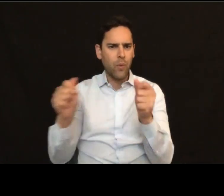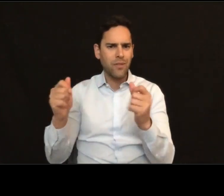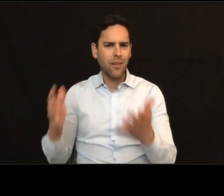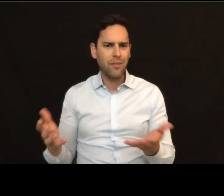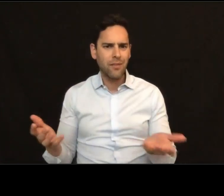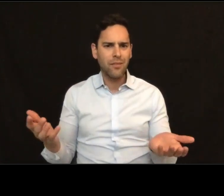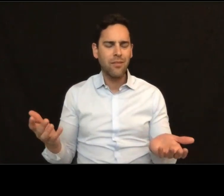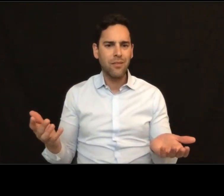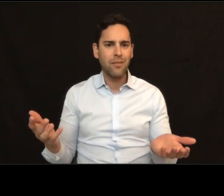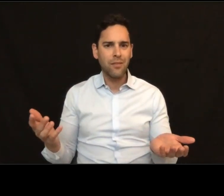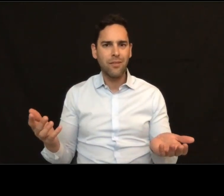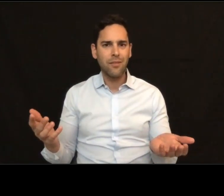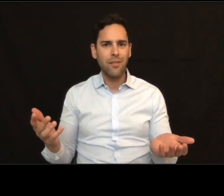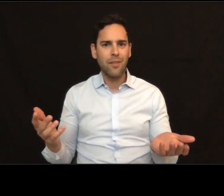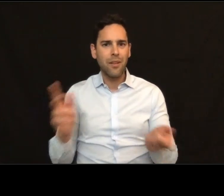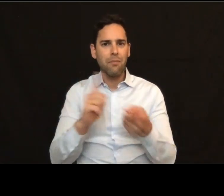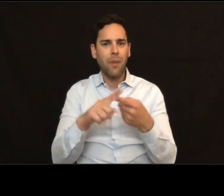as long as you're